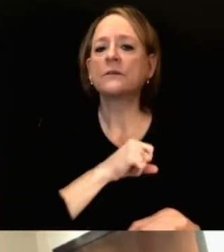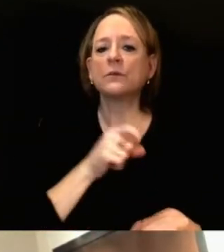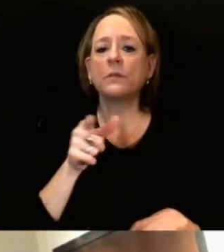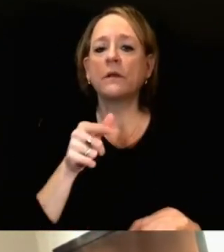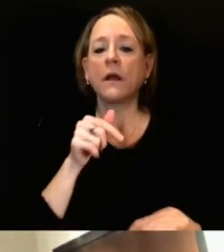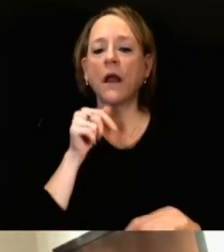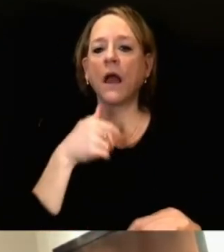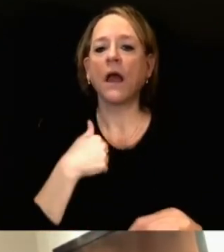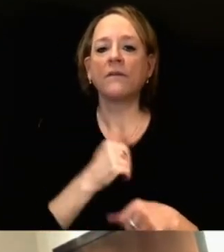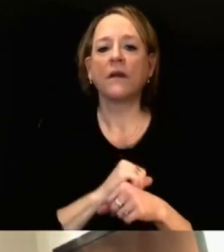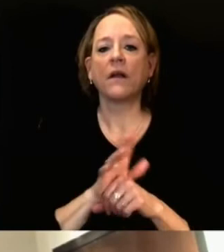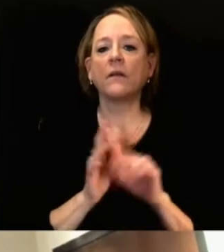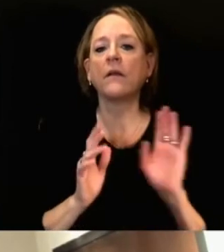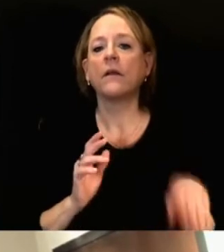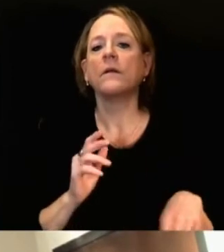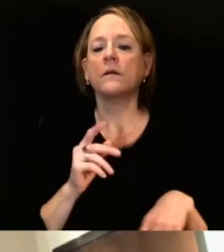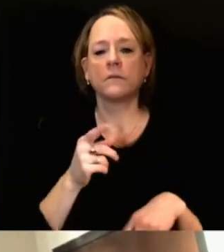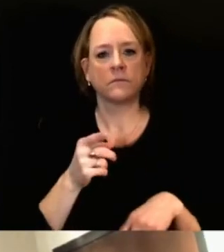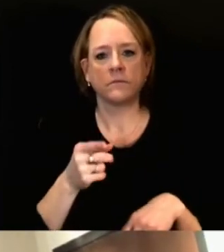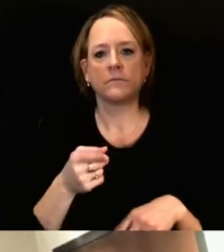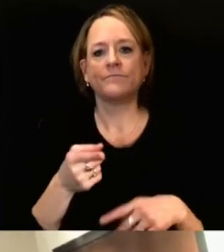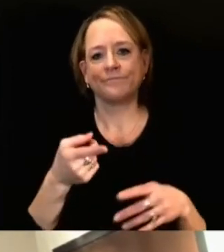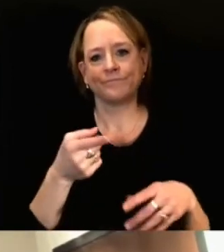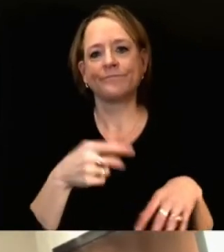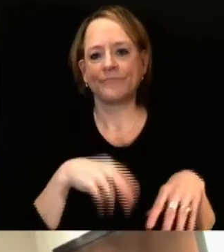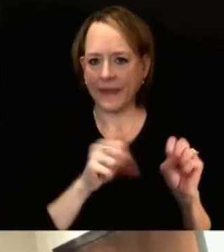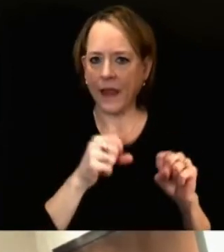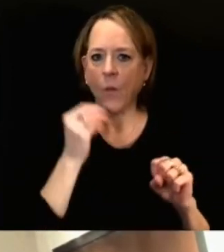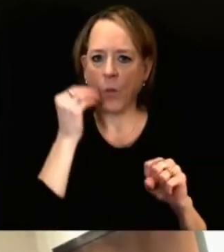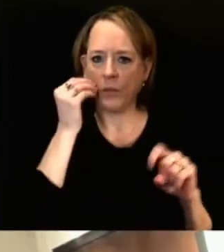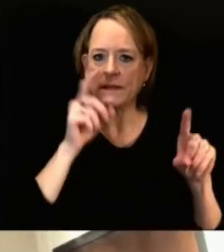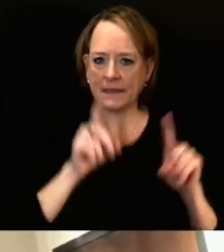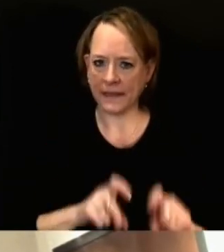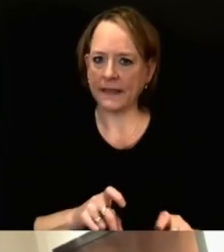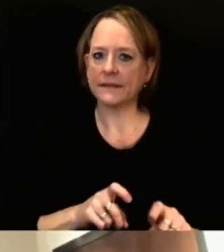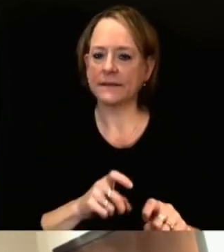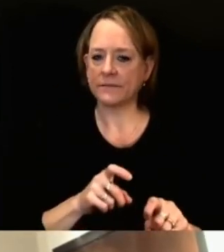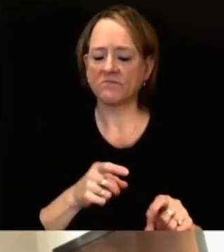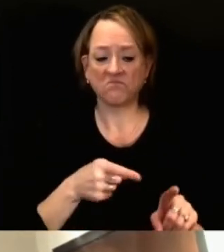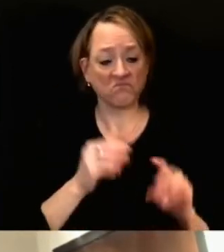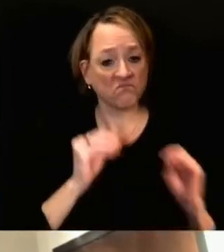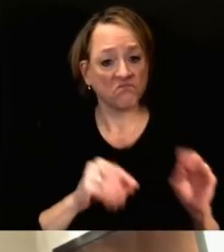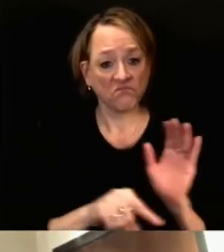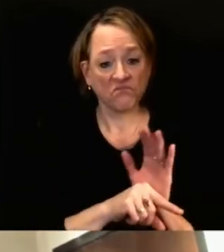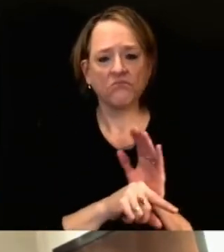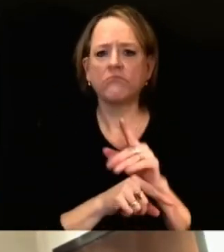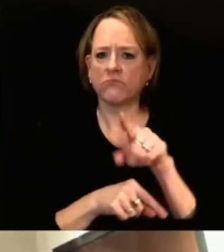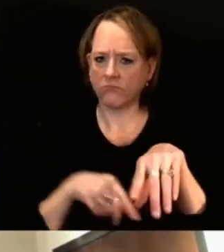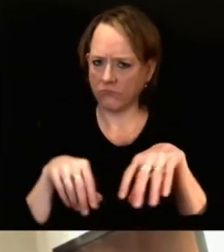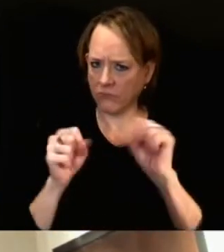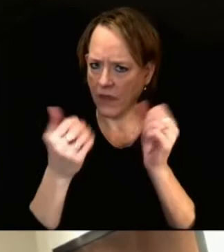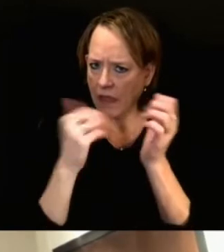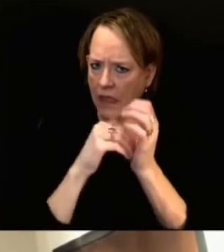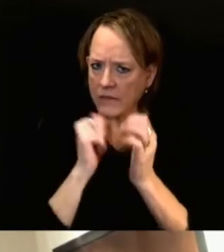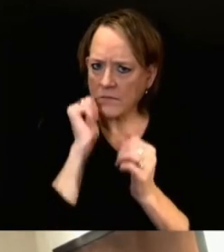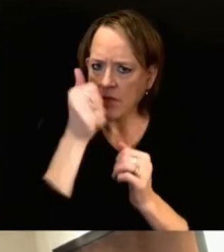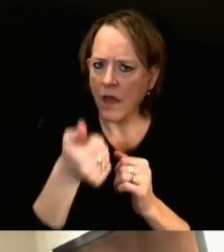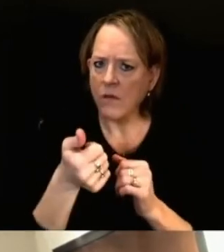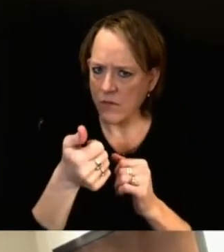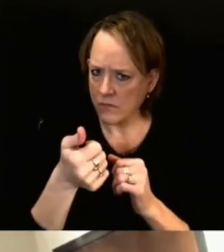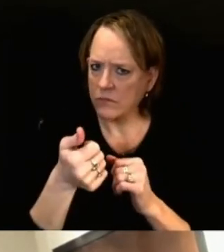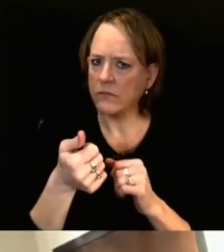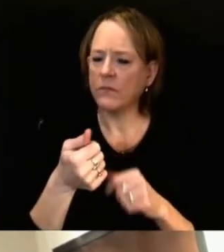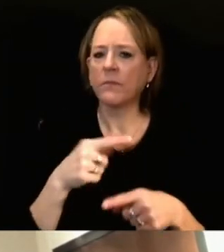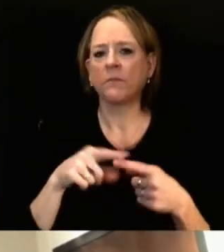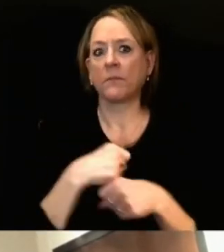later, or following up with one of the highly sensitive molecular tests. So that's an example of why we think they're useful tools,